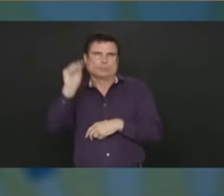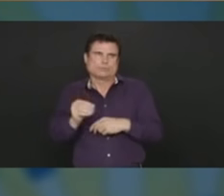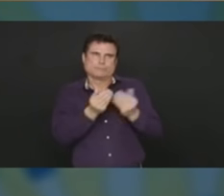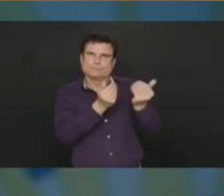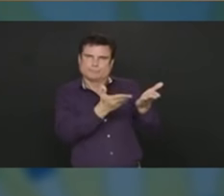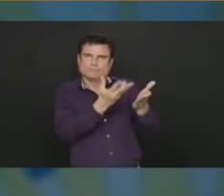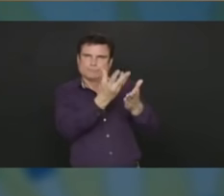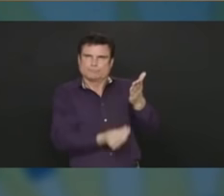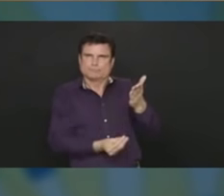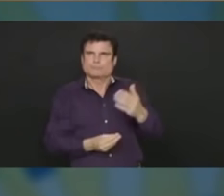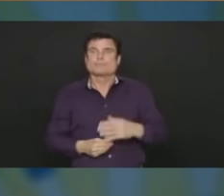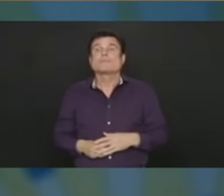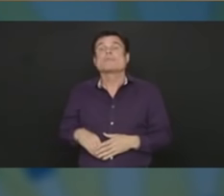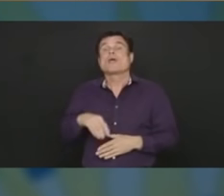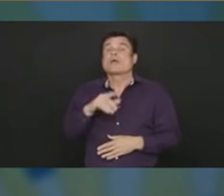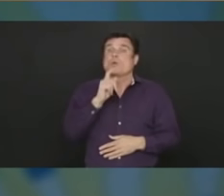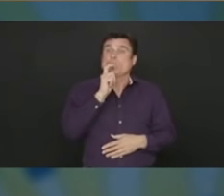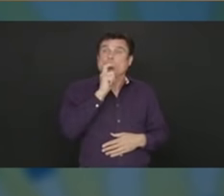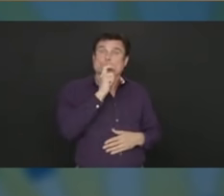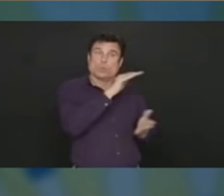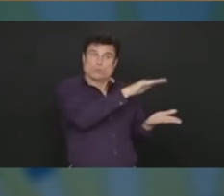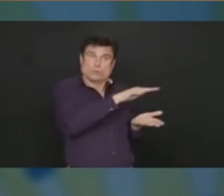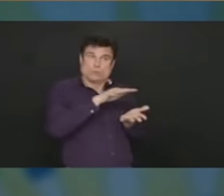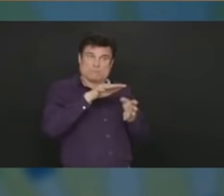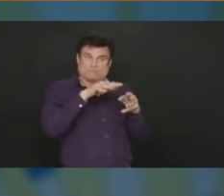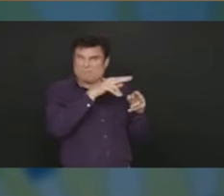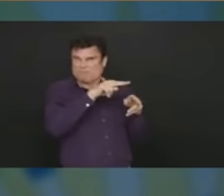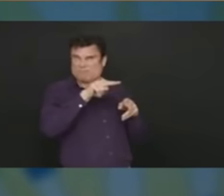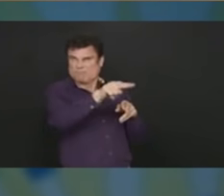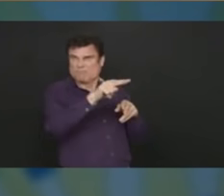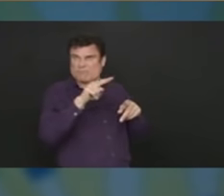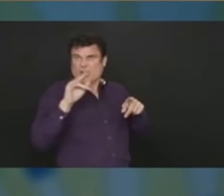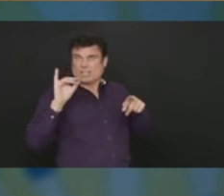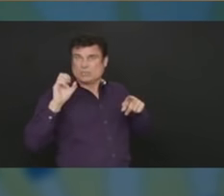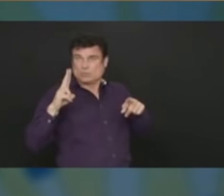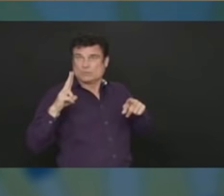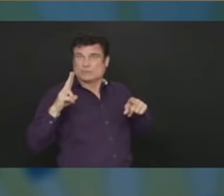are still in their recovery.